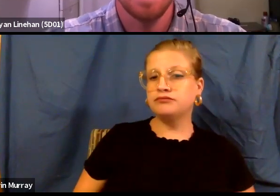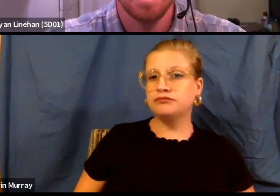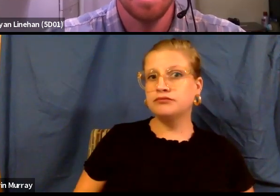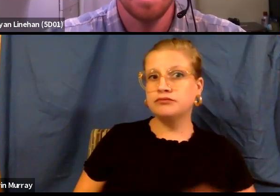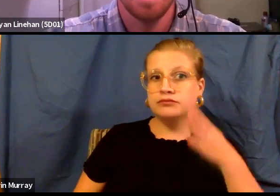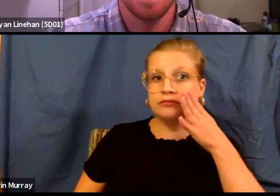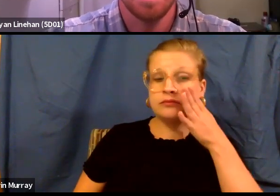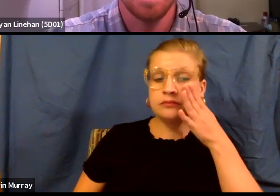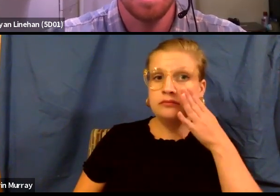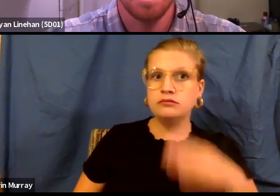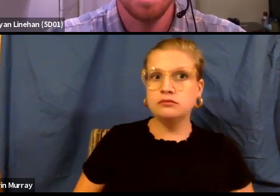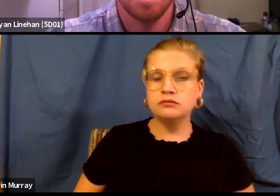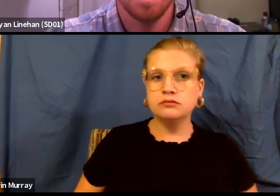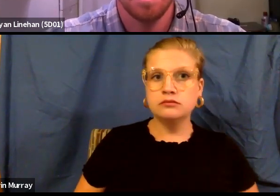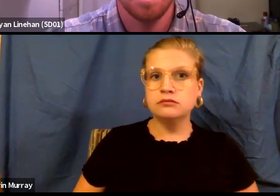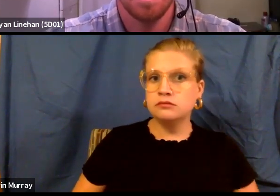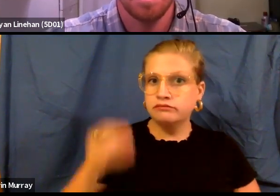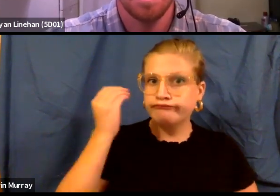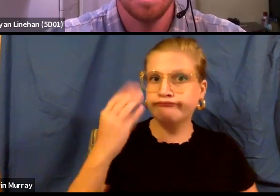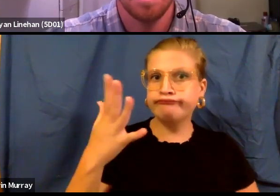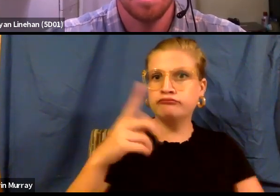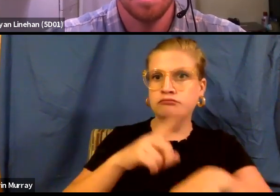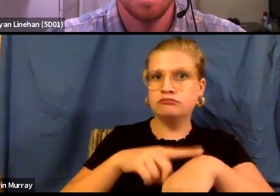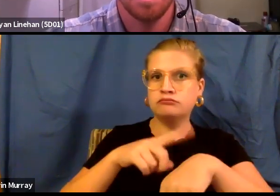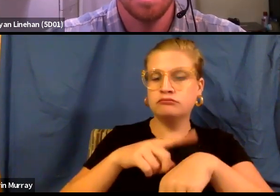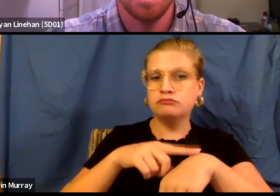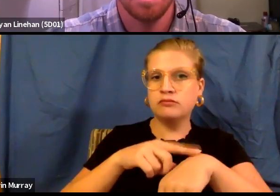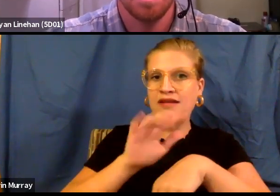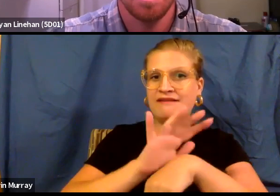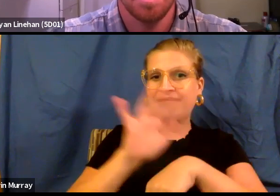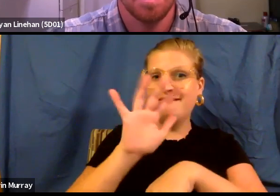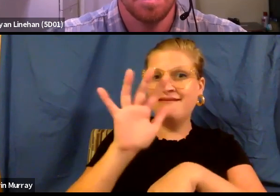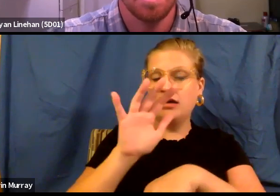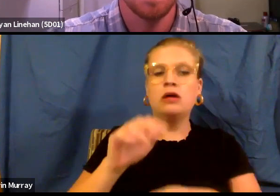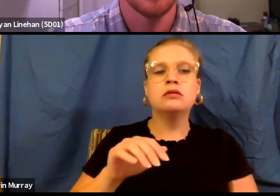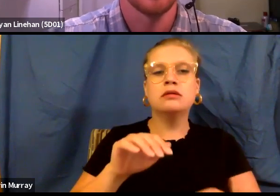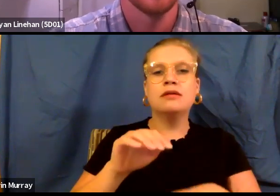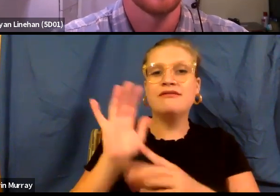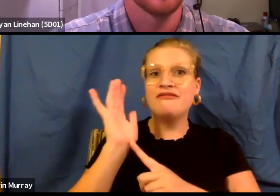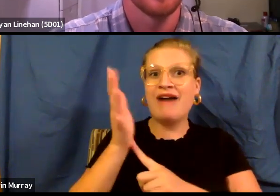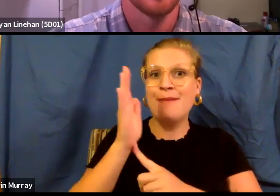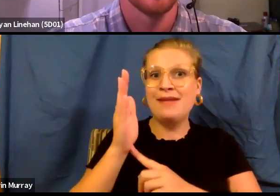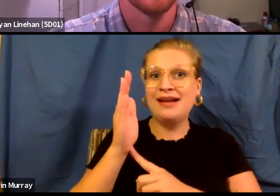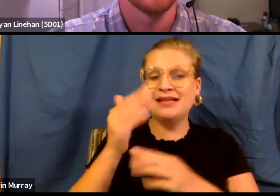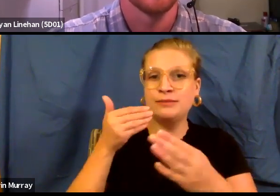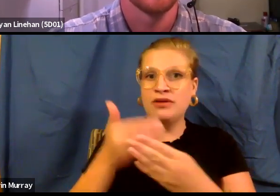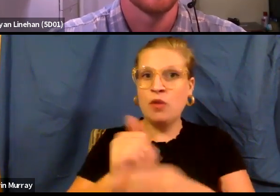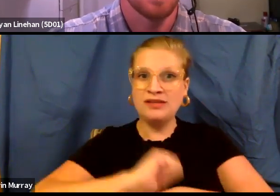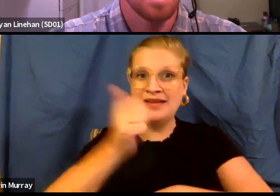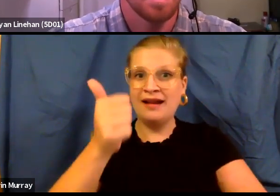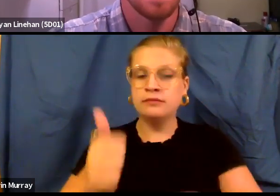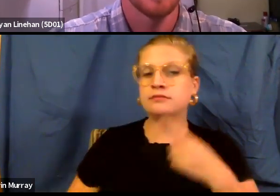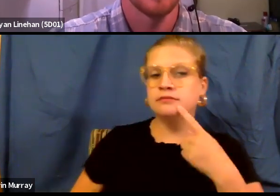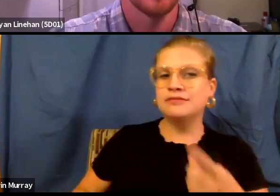And we're, just to keep you on time here, we're about 5 minutes to 10. So thank you, Mr. Davis, for your